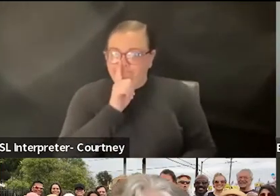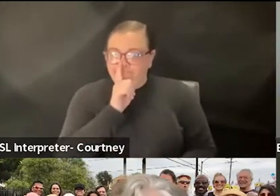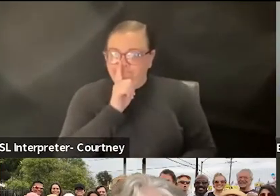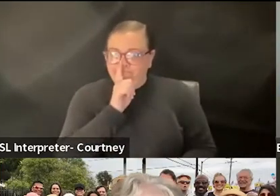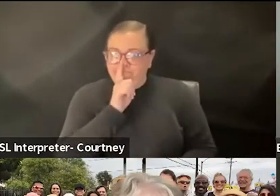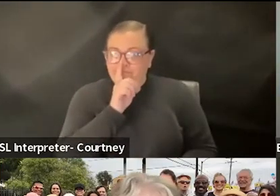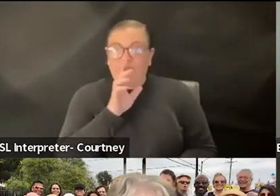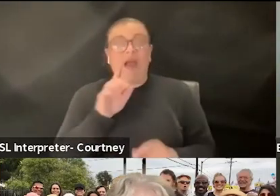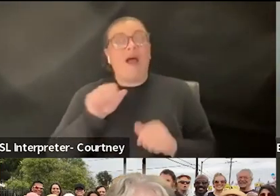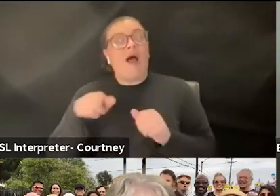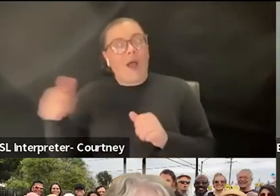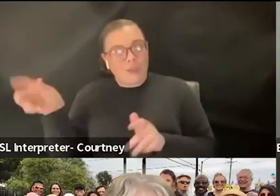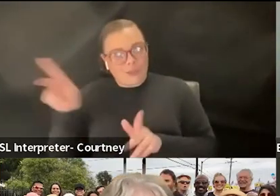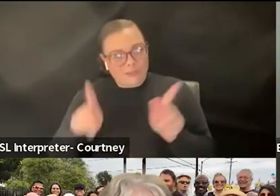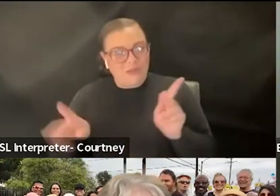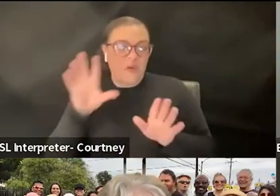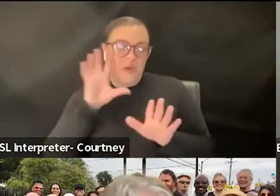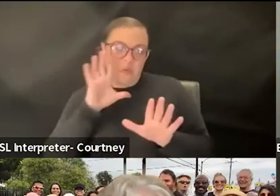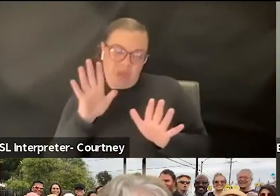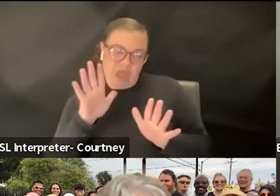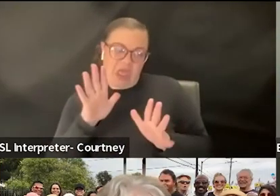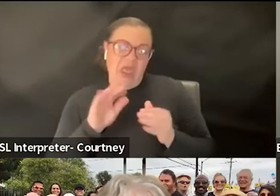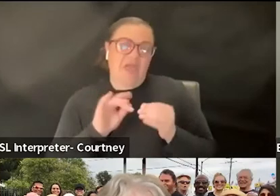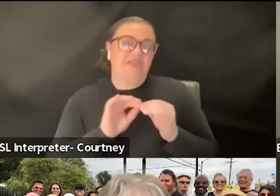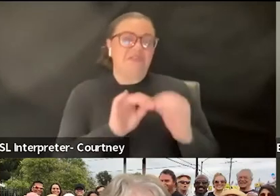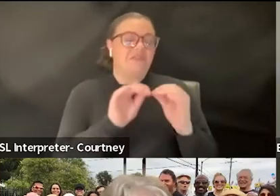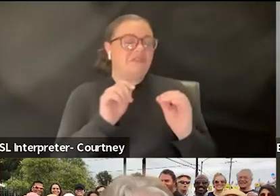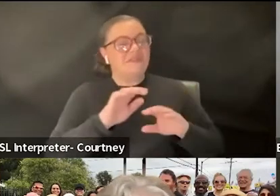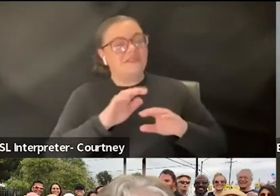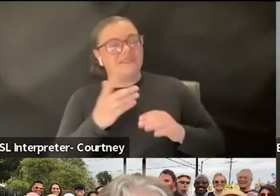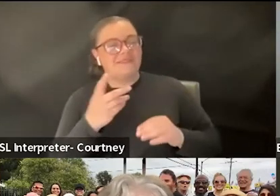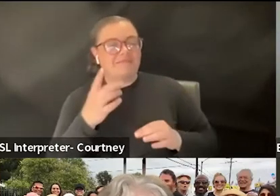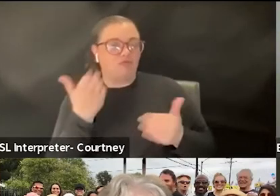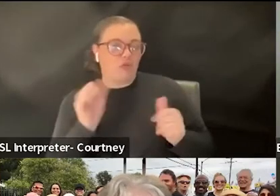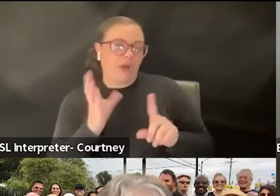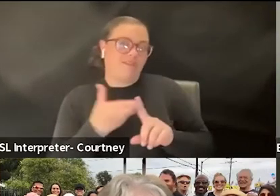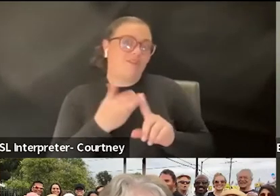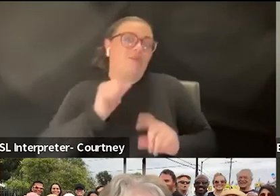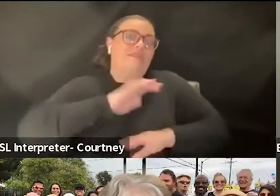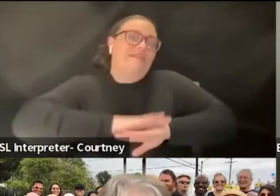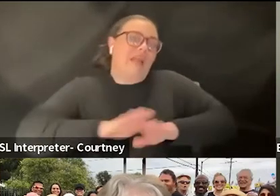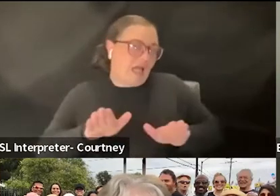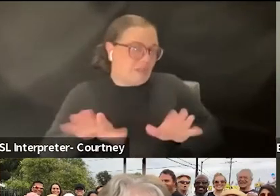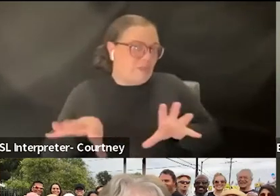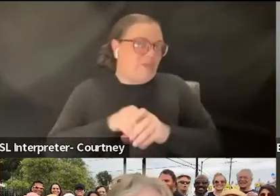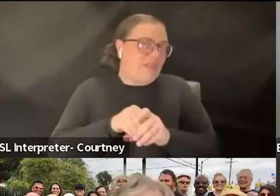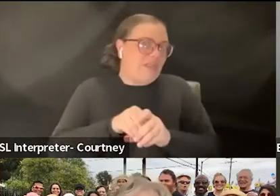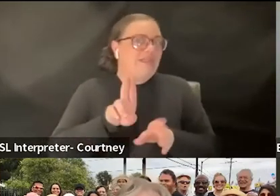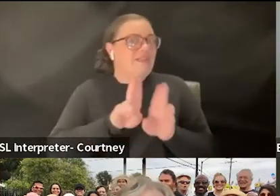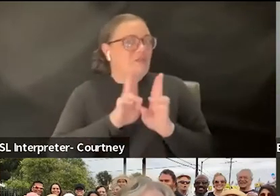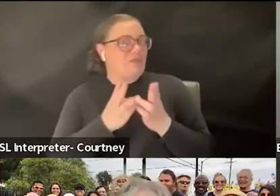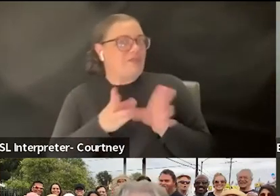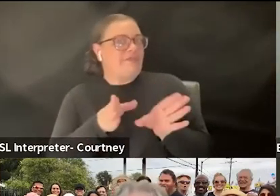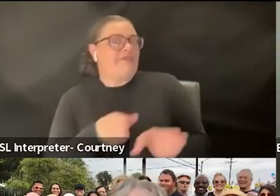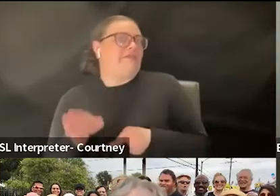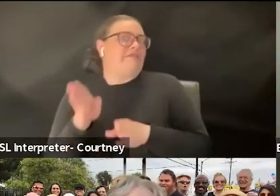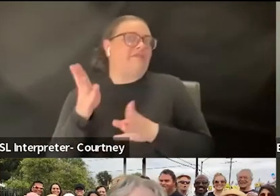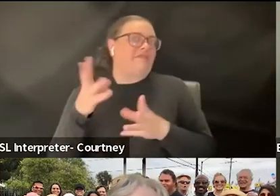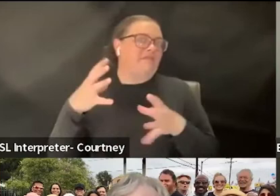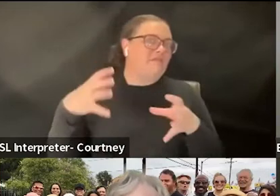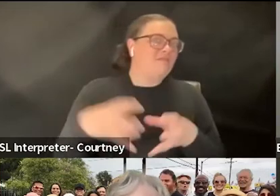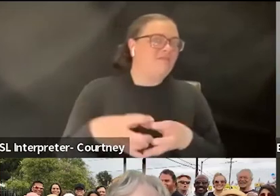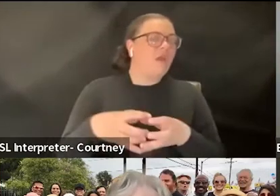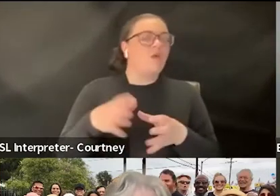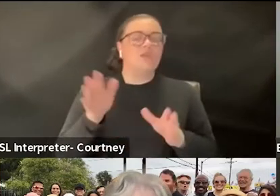shouldn't do it. So listening with conversations, education and vision, action, and that's what I would